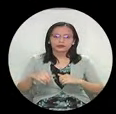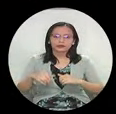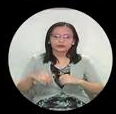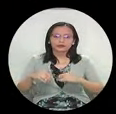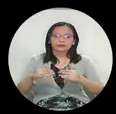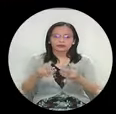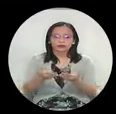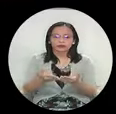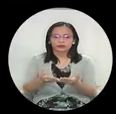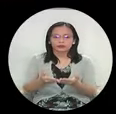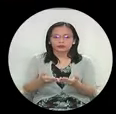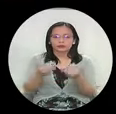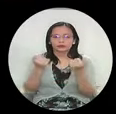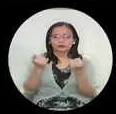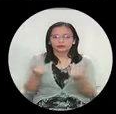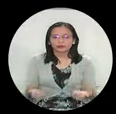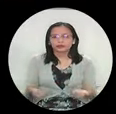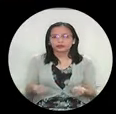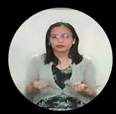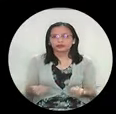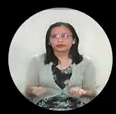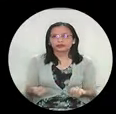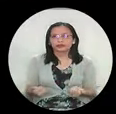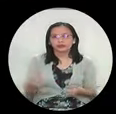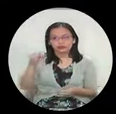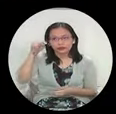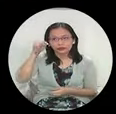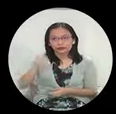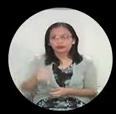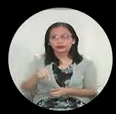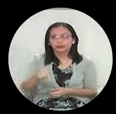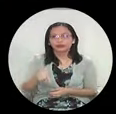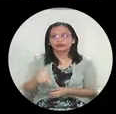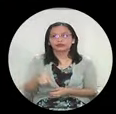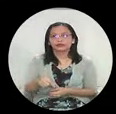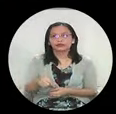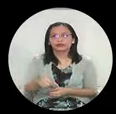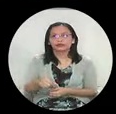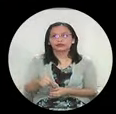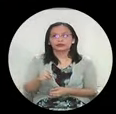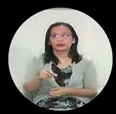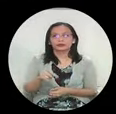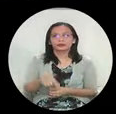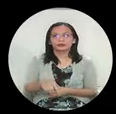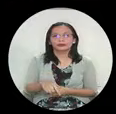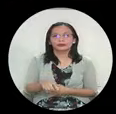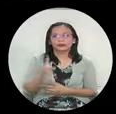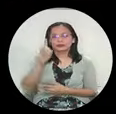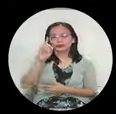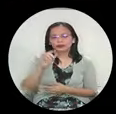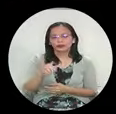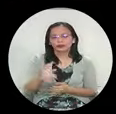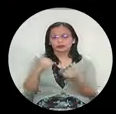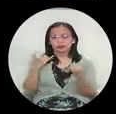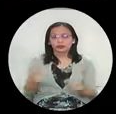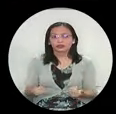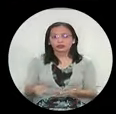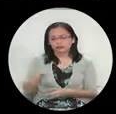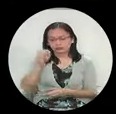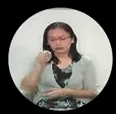dot. Just a dot, tudluk lang, that separates the past and the future.